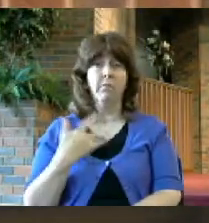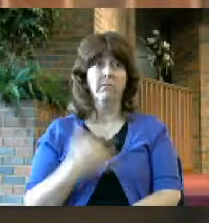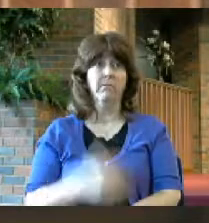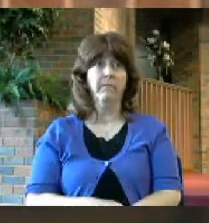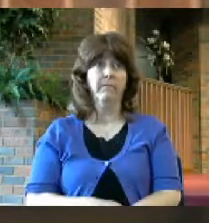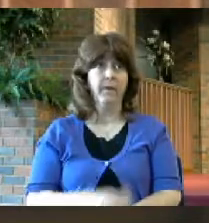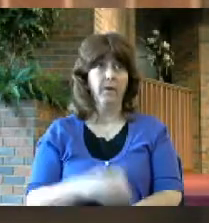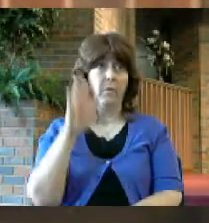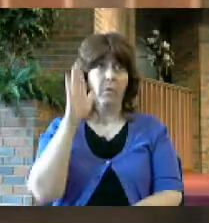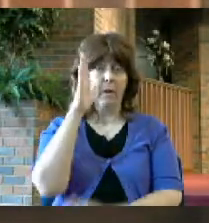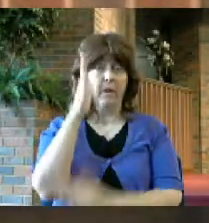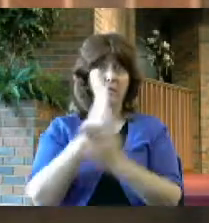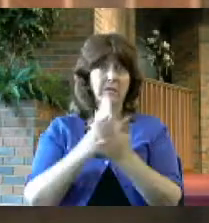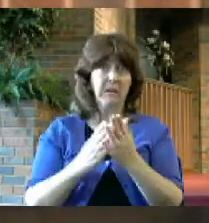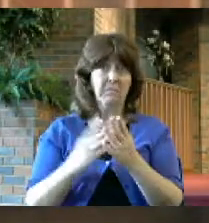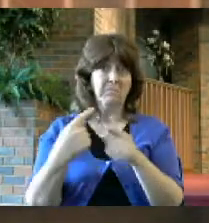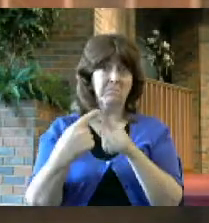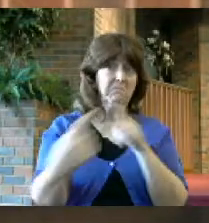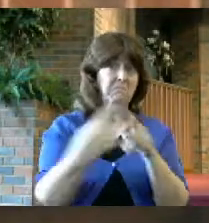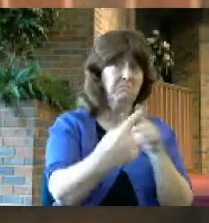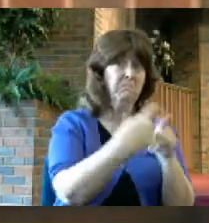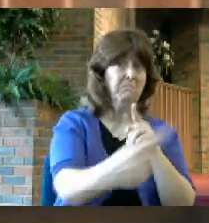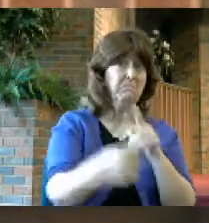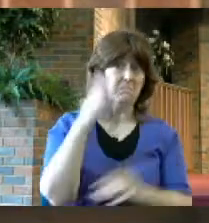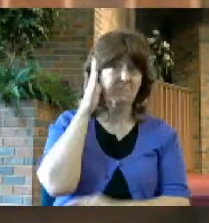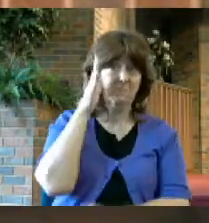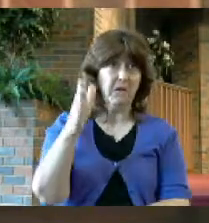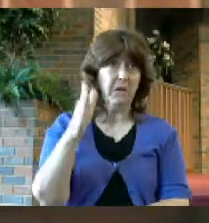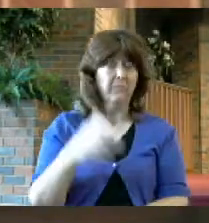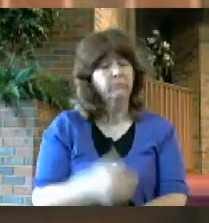Probably. How should we respond to that?